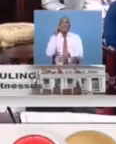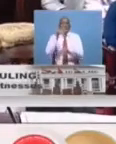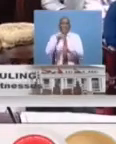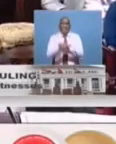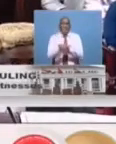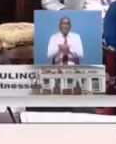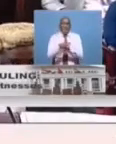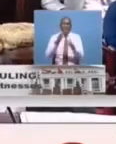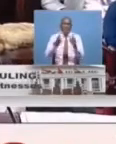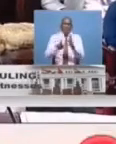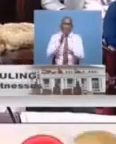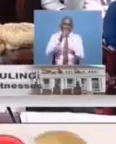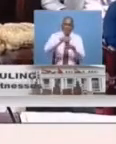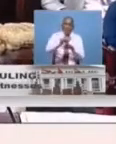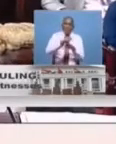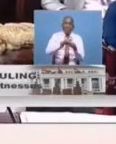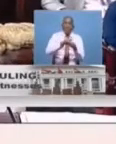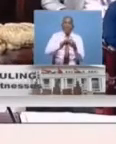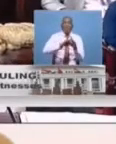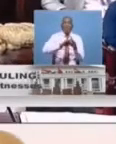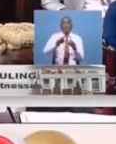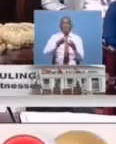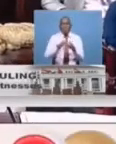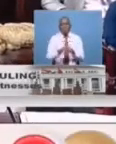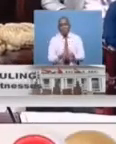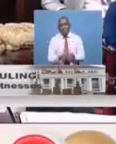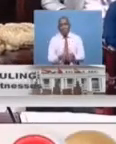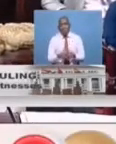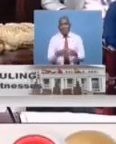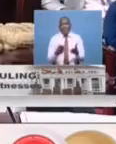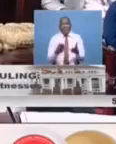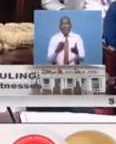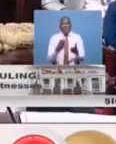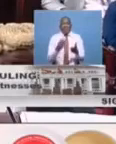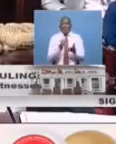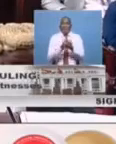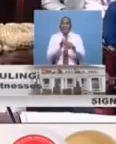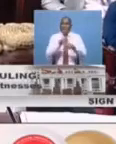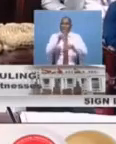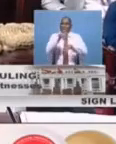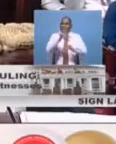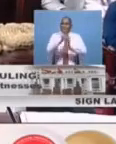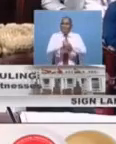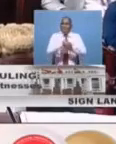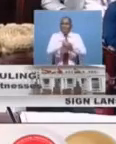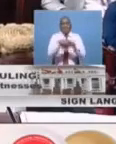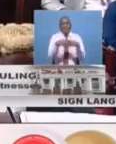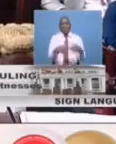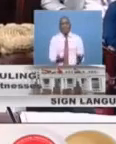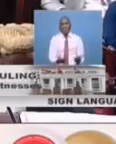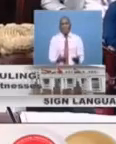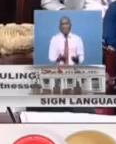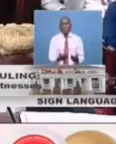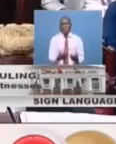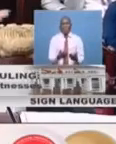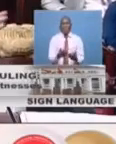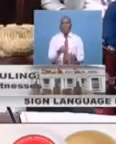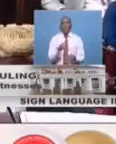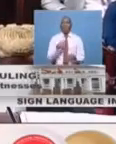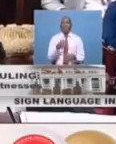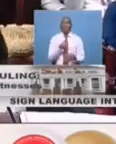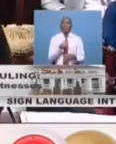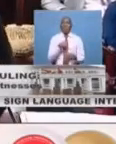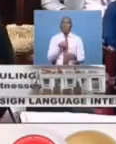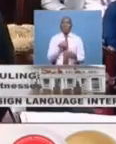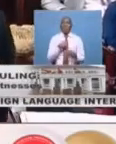forwarded it to me by email as well. And at that time of night, I'm not normally. So we appreciate the fact that